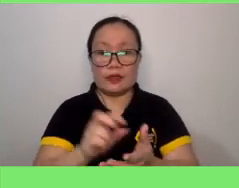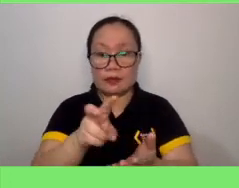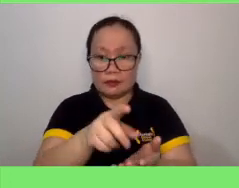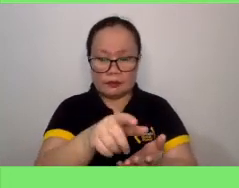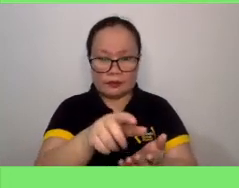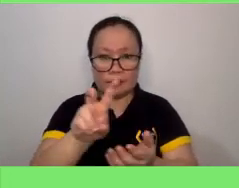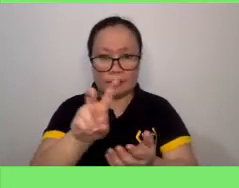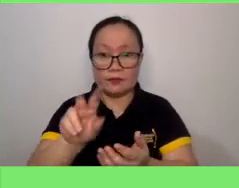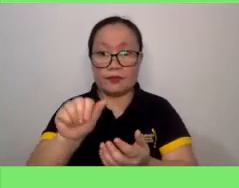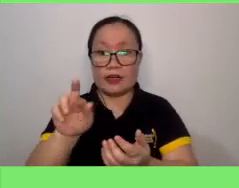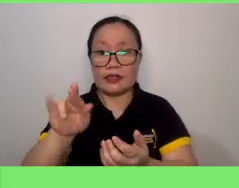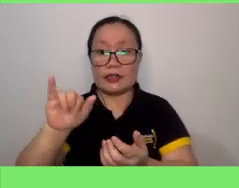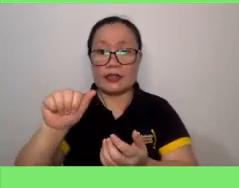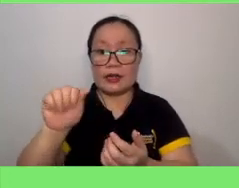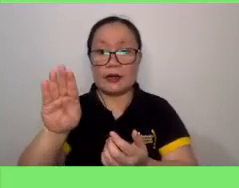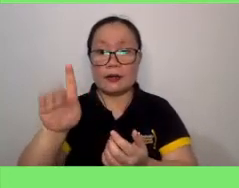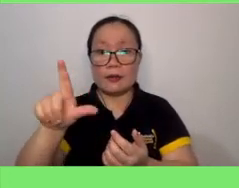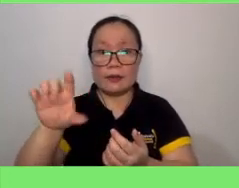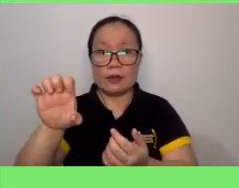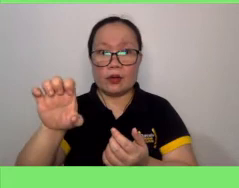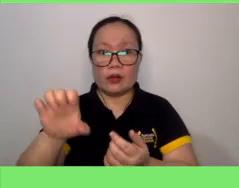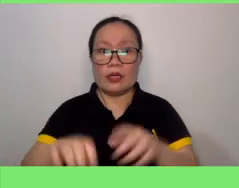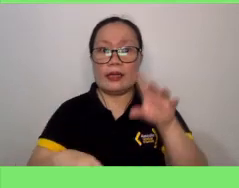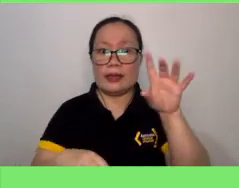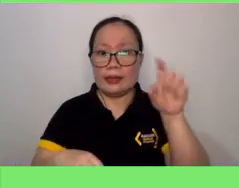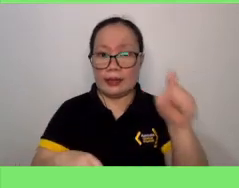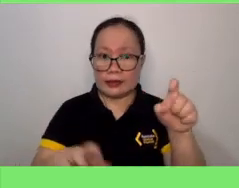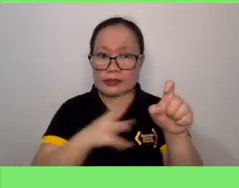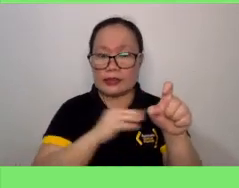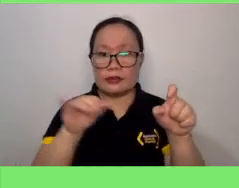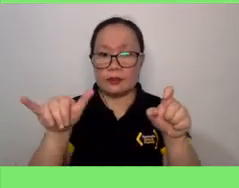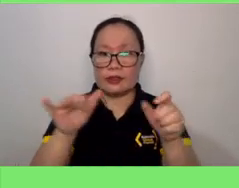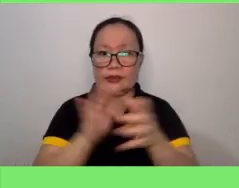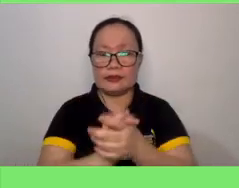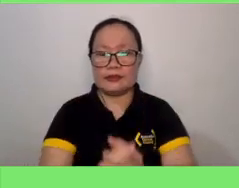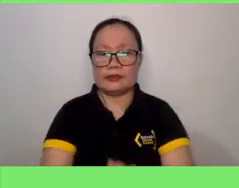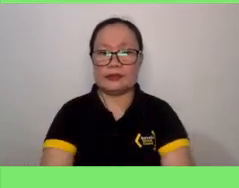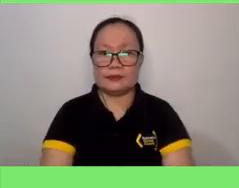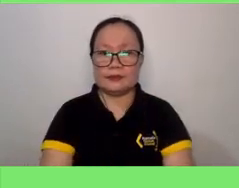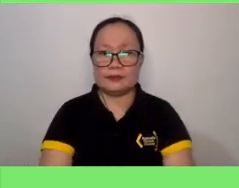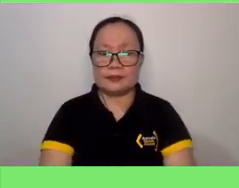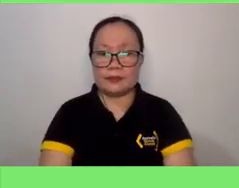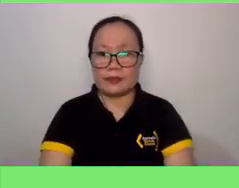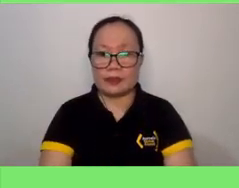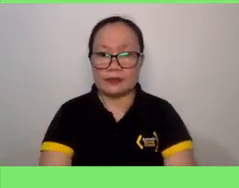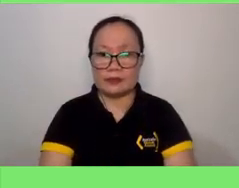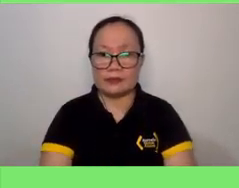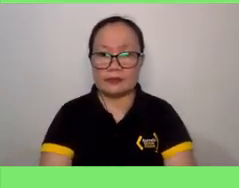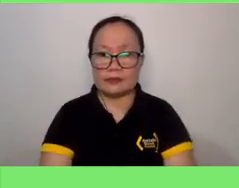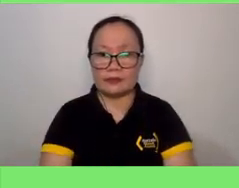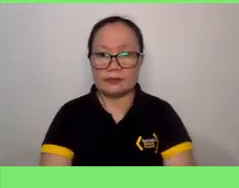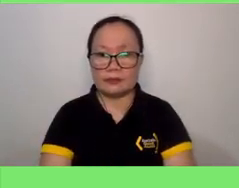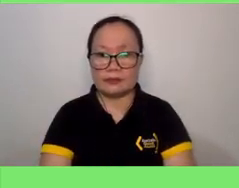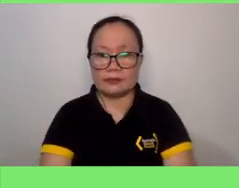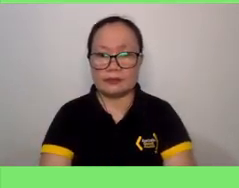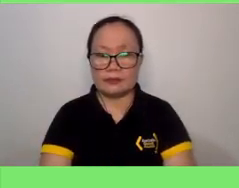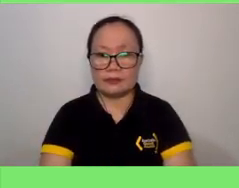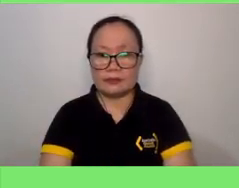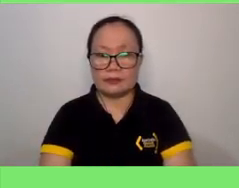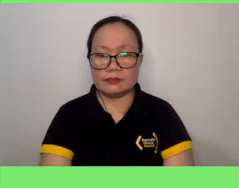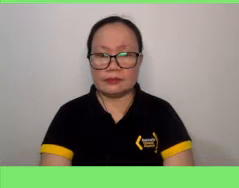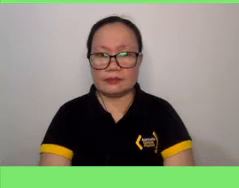mong product o after mo mag-solve, after mo mag-FOIL o mag-distribute, wala kang